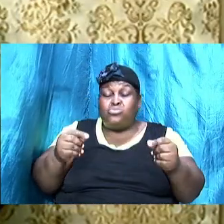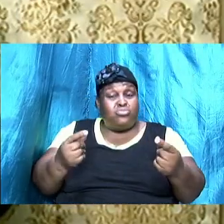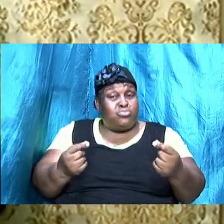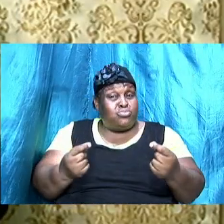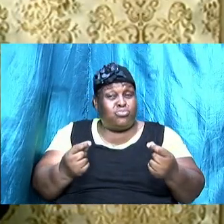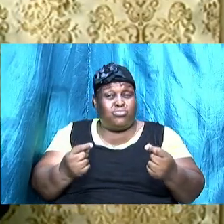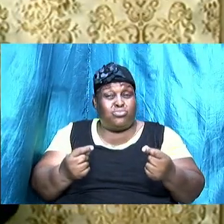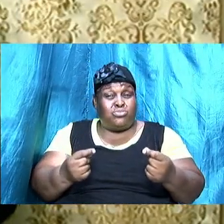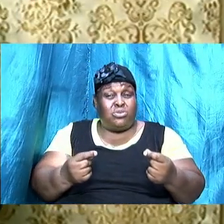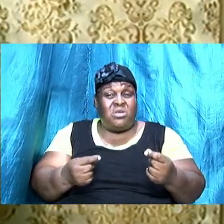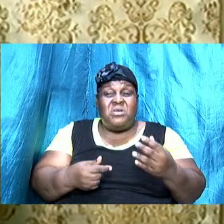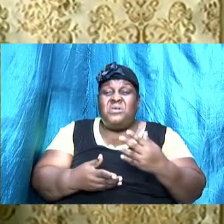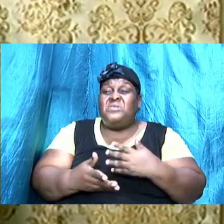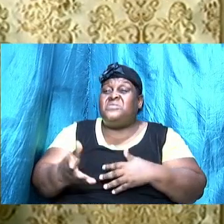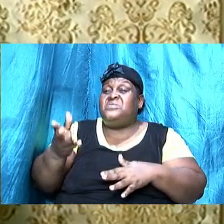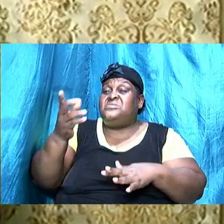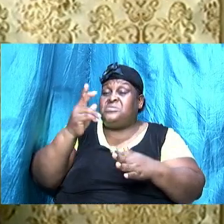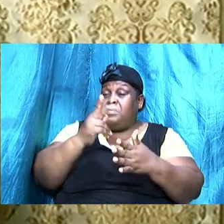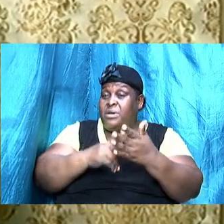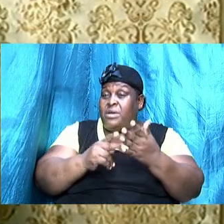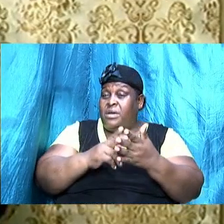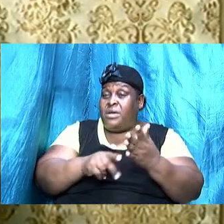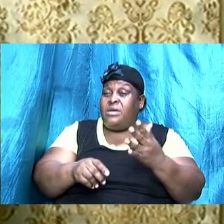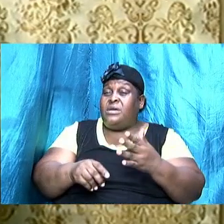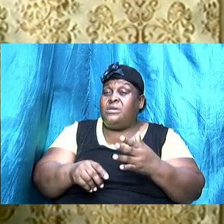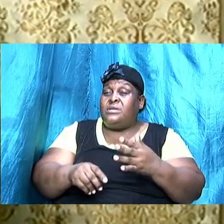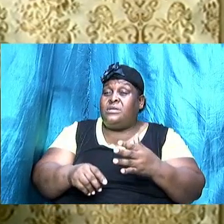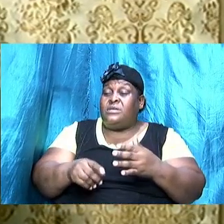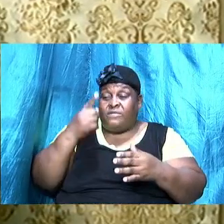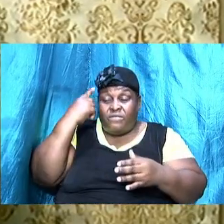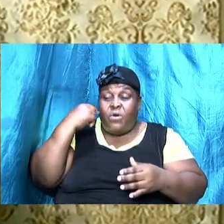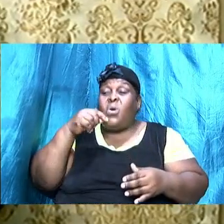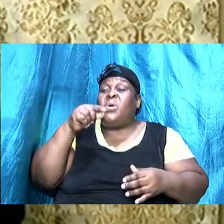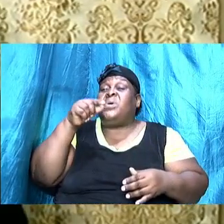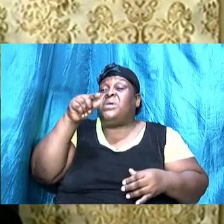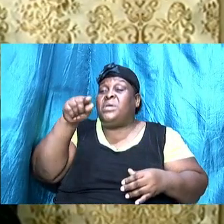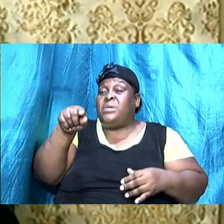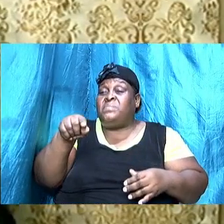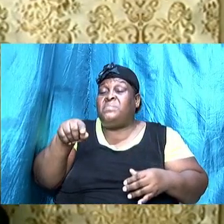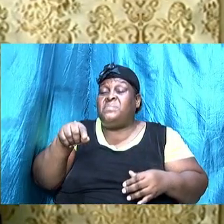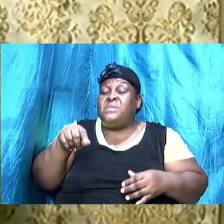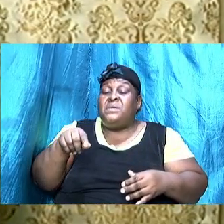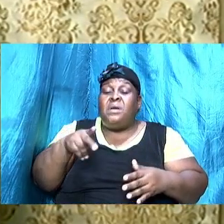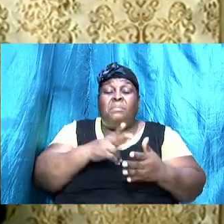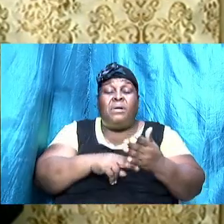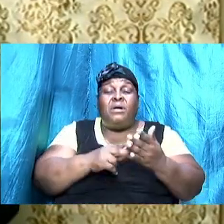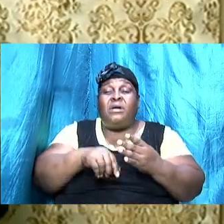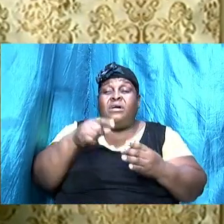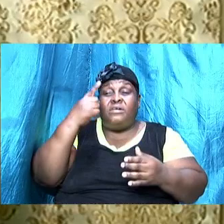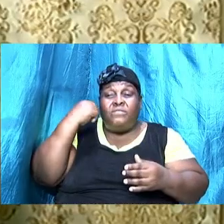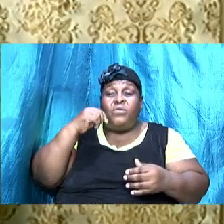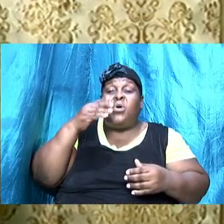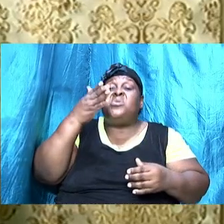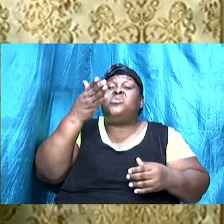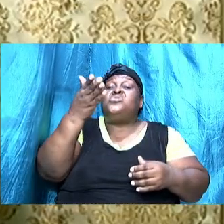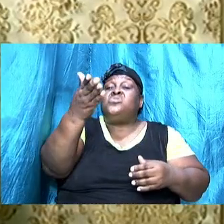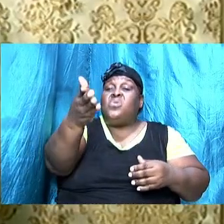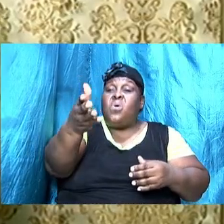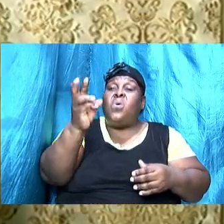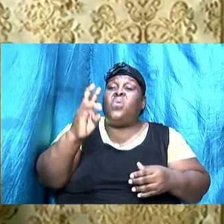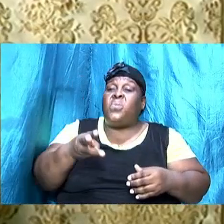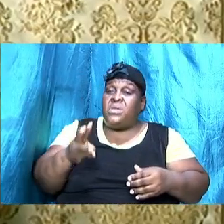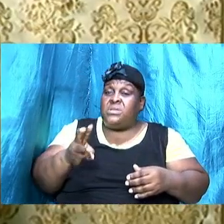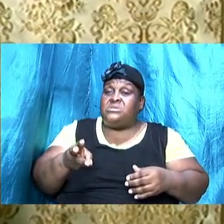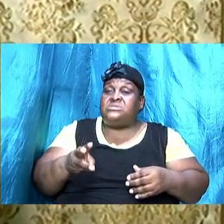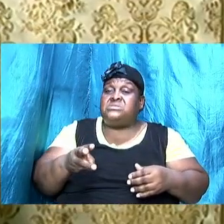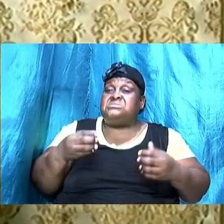There is a part reserved for him. There is a part that your witnesses have to carry out in